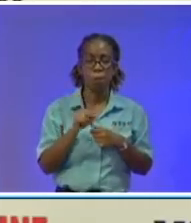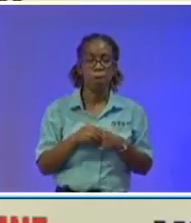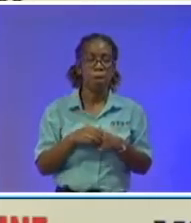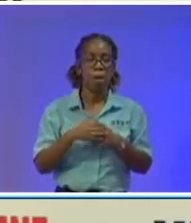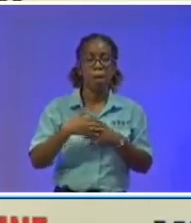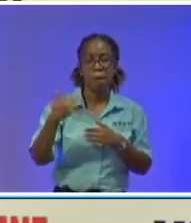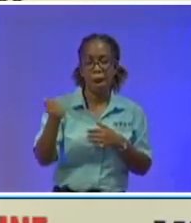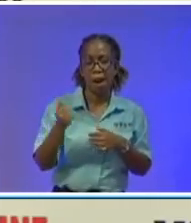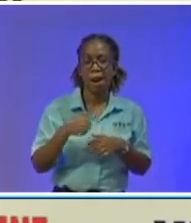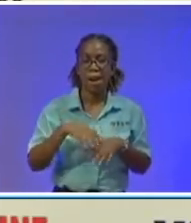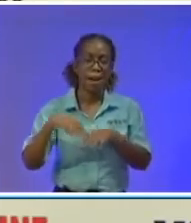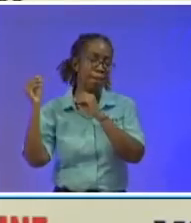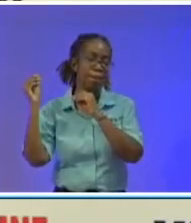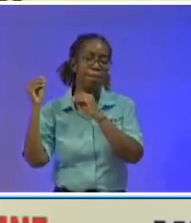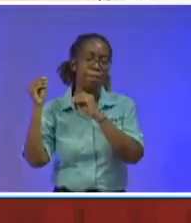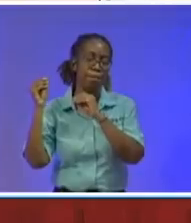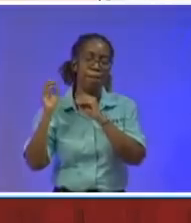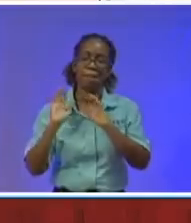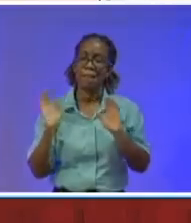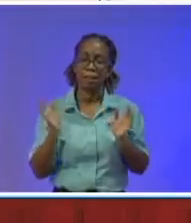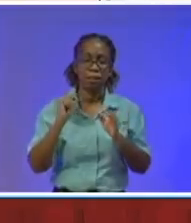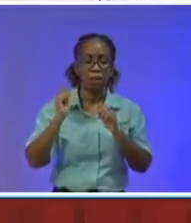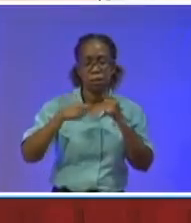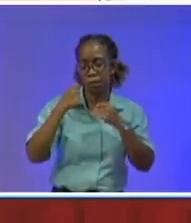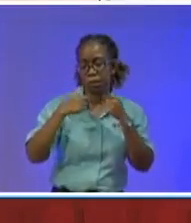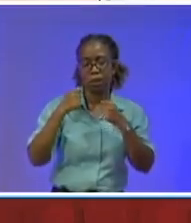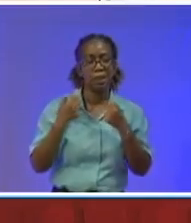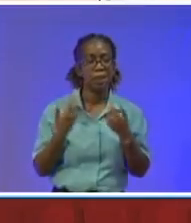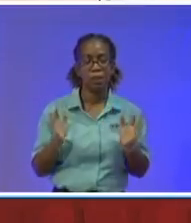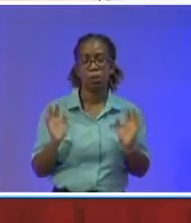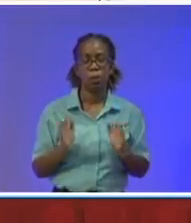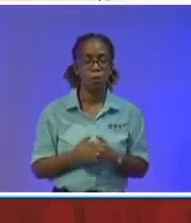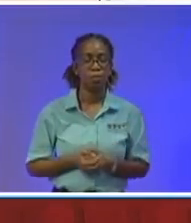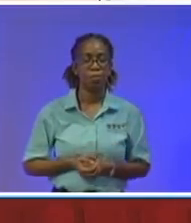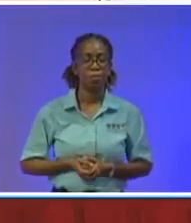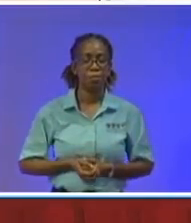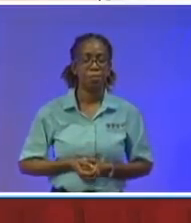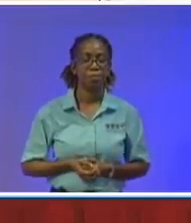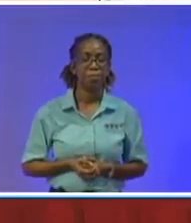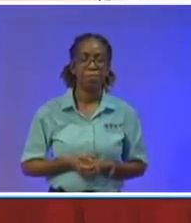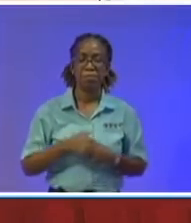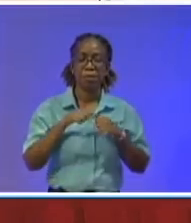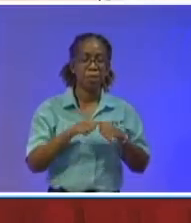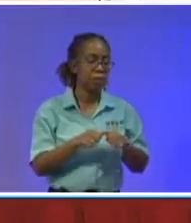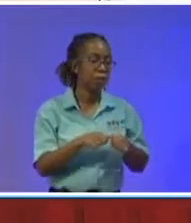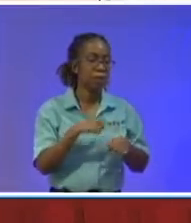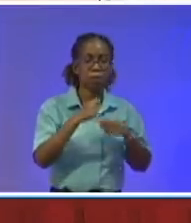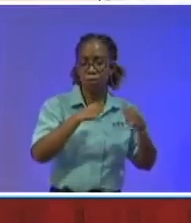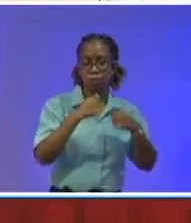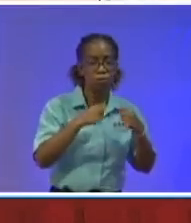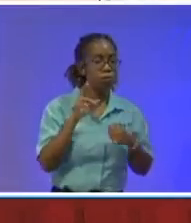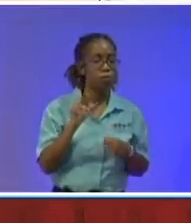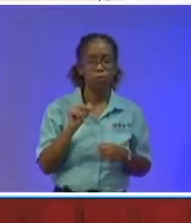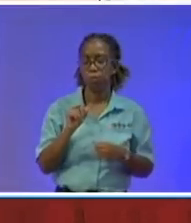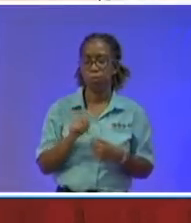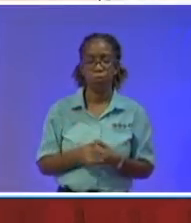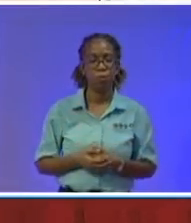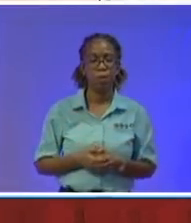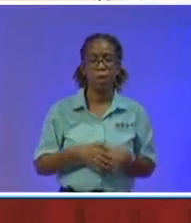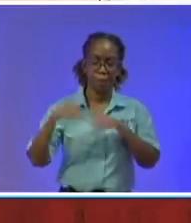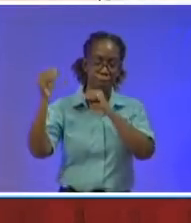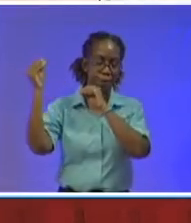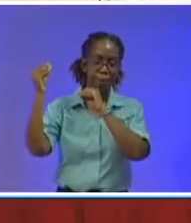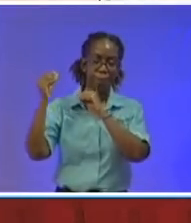public. Thank you very much, CMO. We go to the Newsday for the follow-up. Yeah, that person's